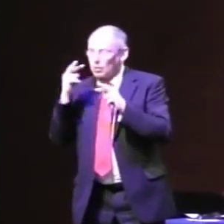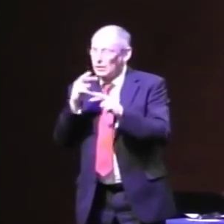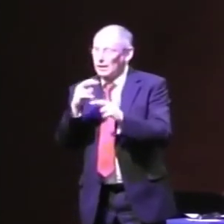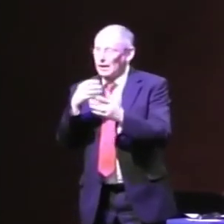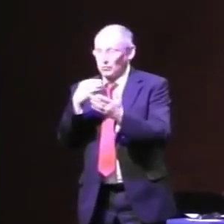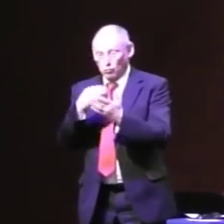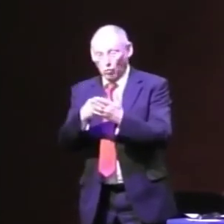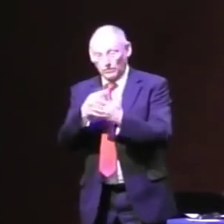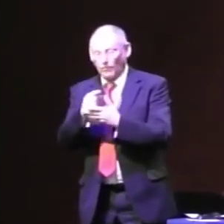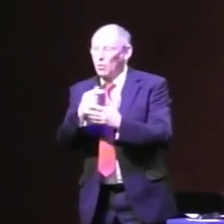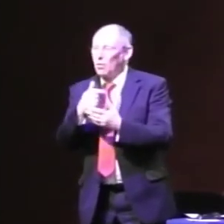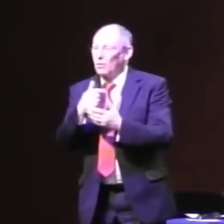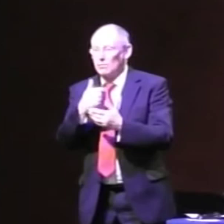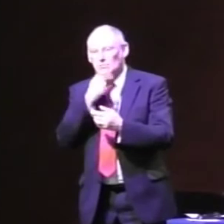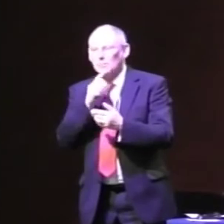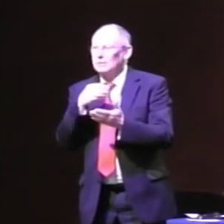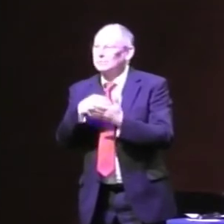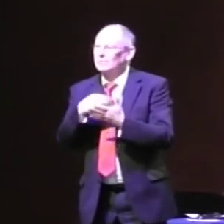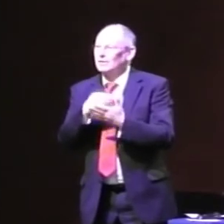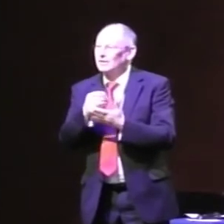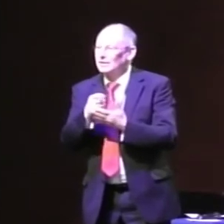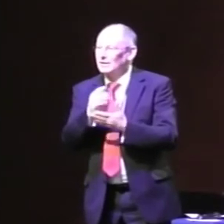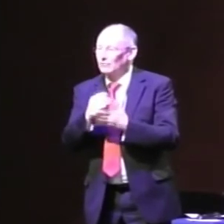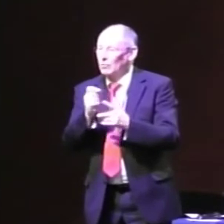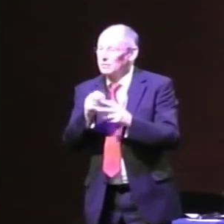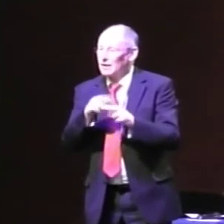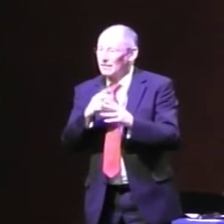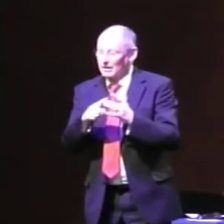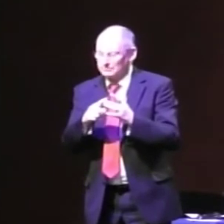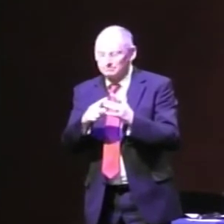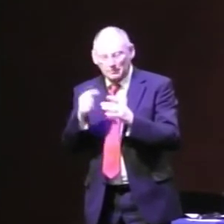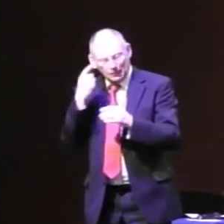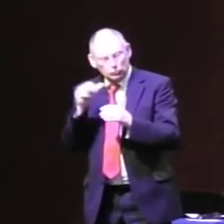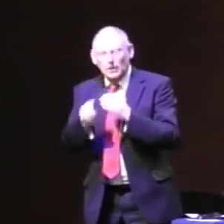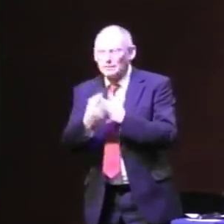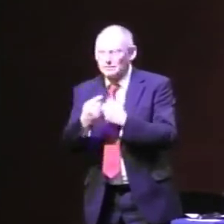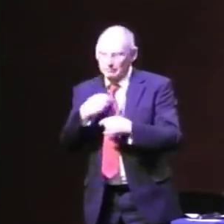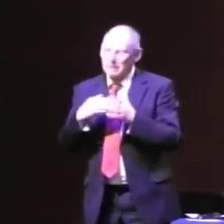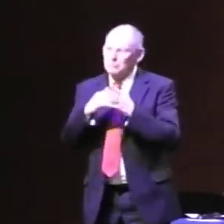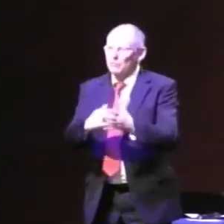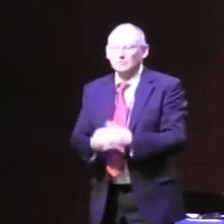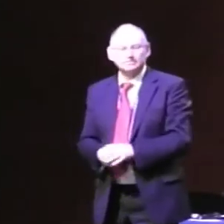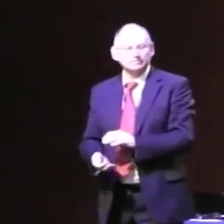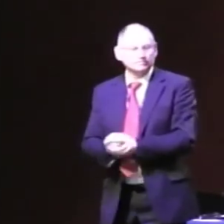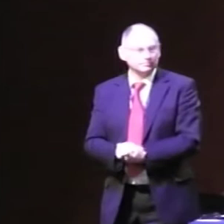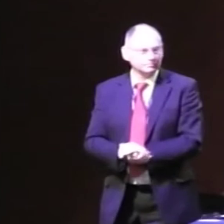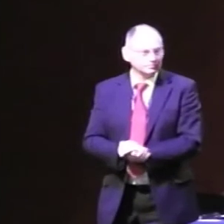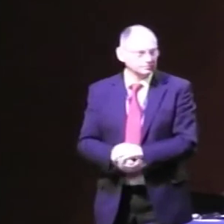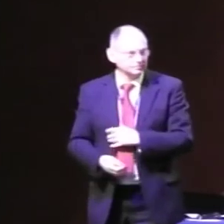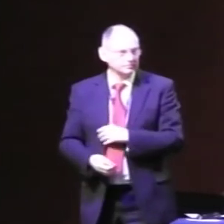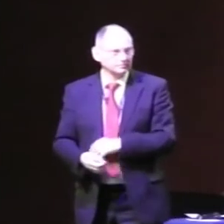cost to the public purse of PFI, and we think that that should happen as well. I move.